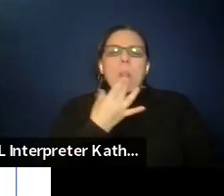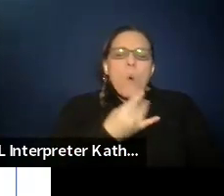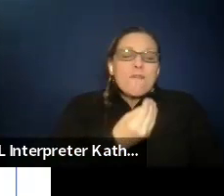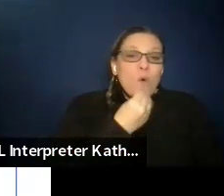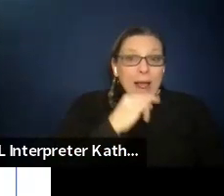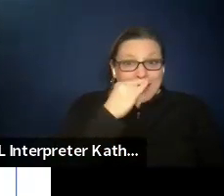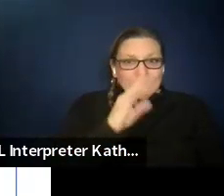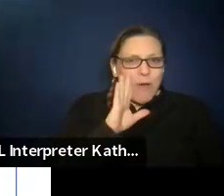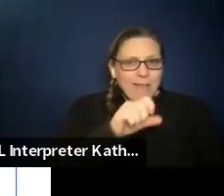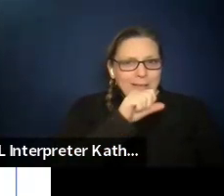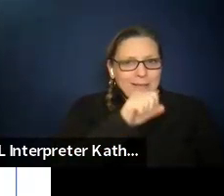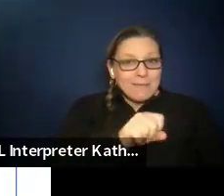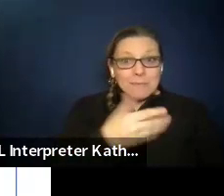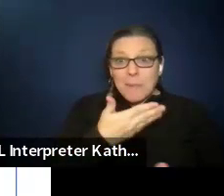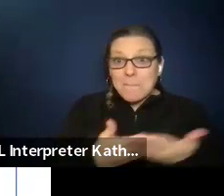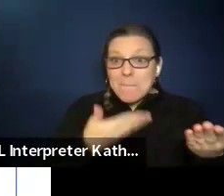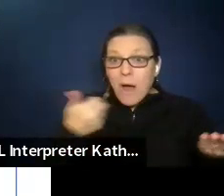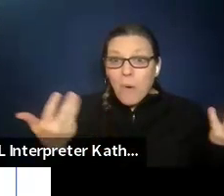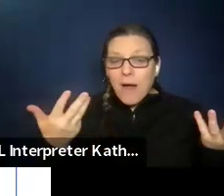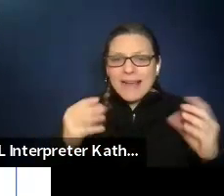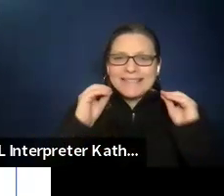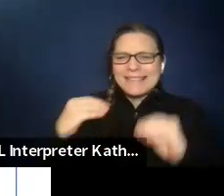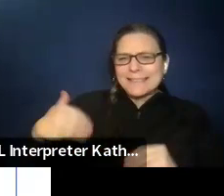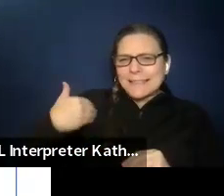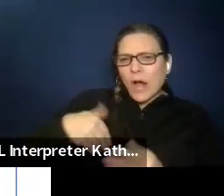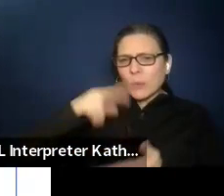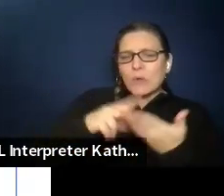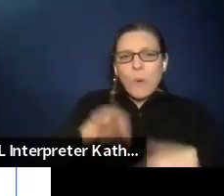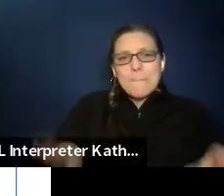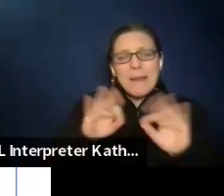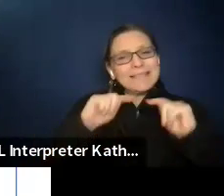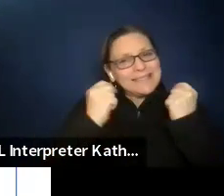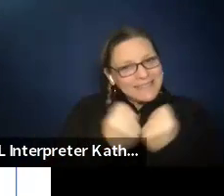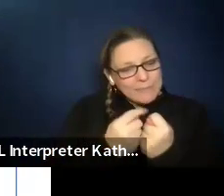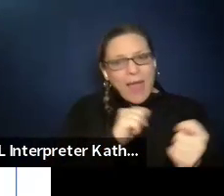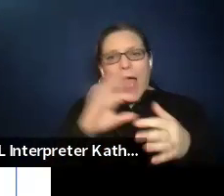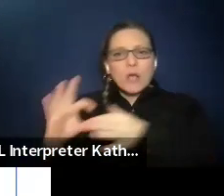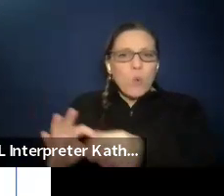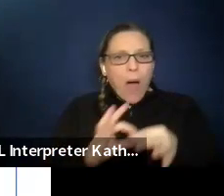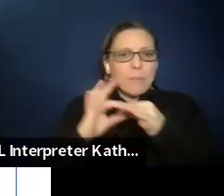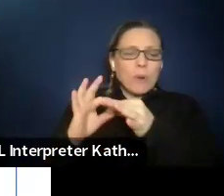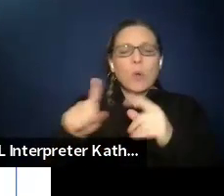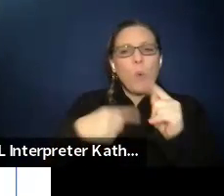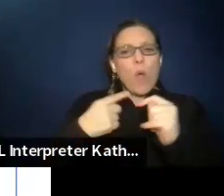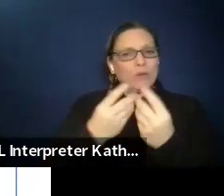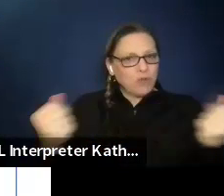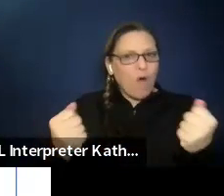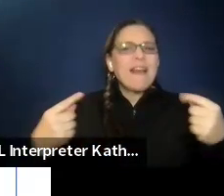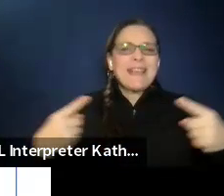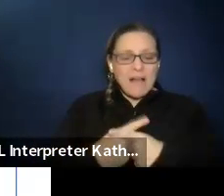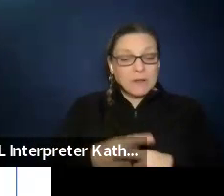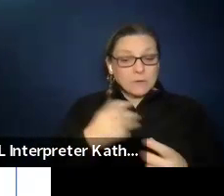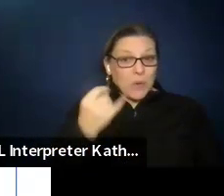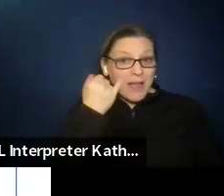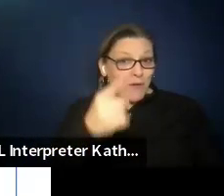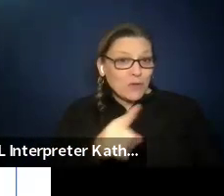will adore. The best part? It teaches young readers the importance of teamwork and cooperation when resolving conflicts. So, if